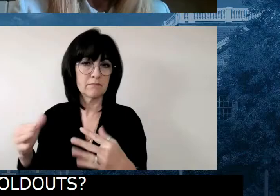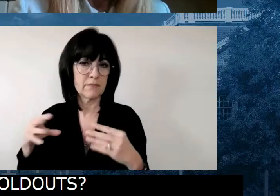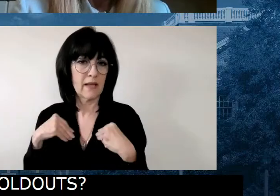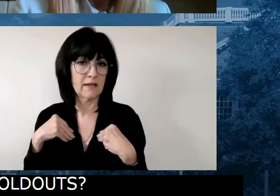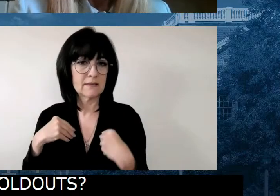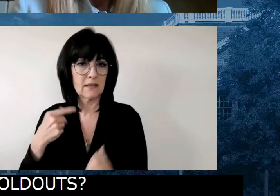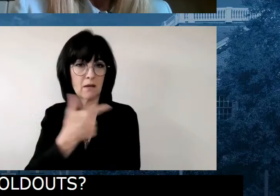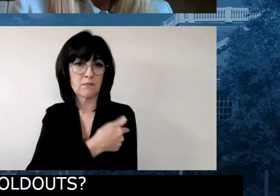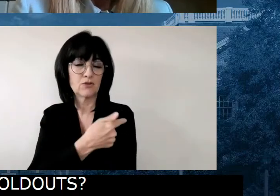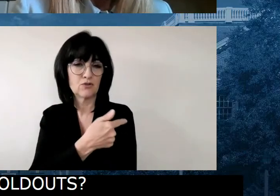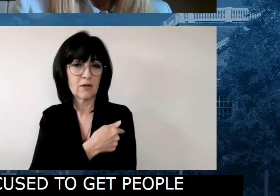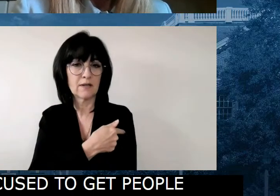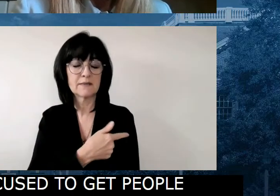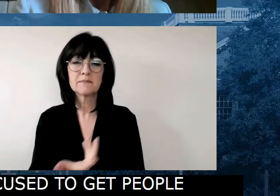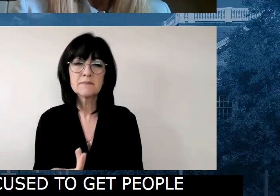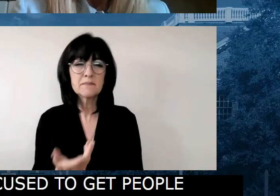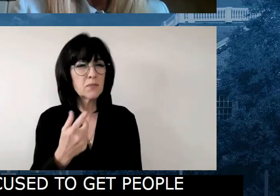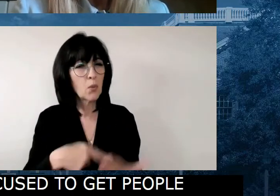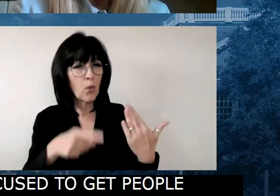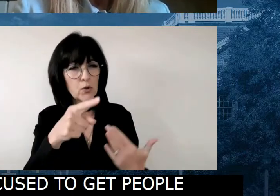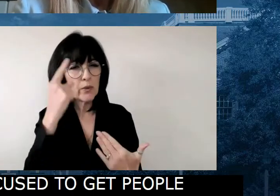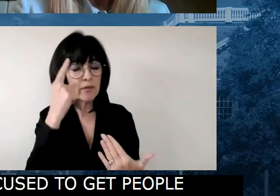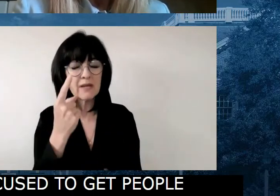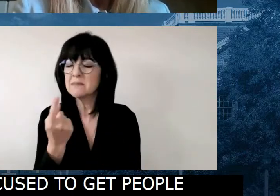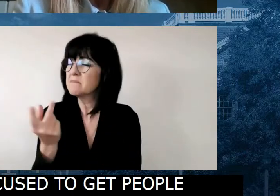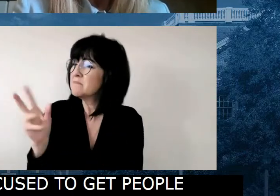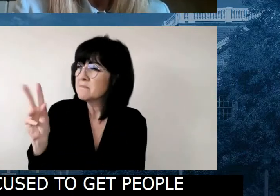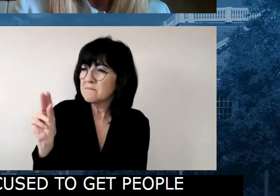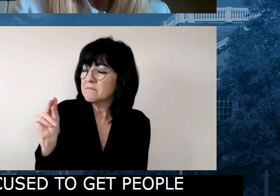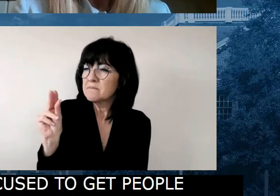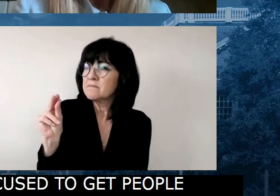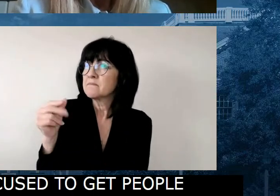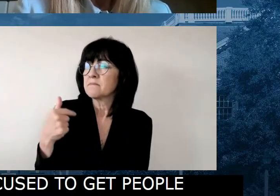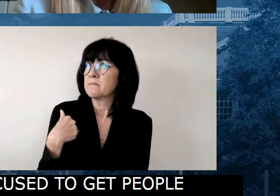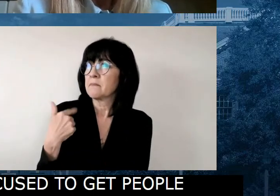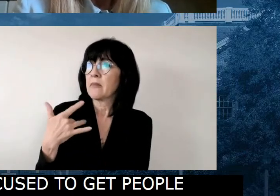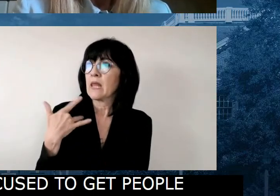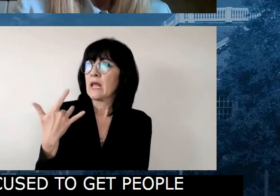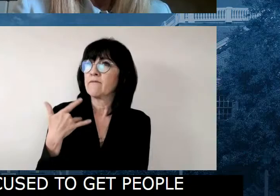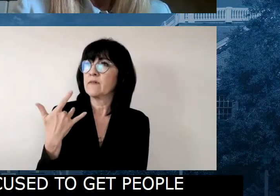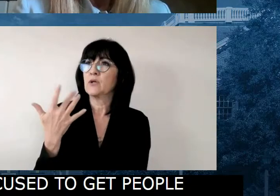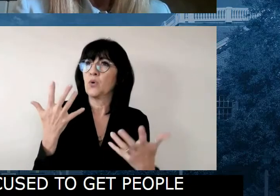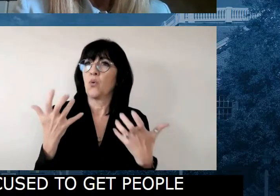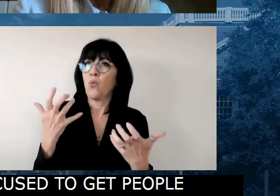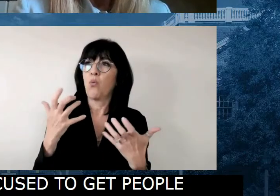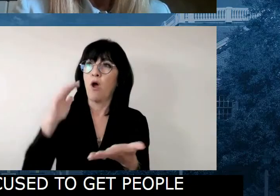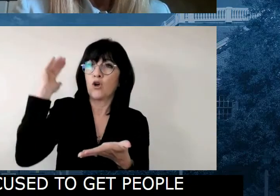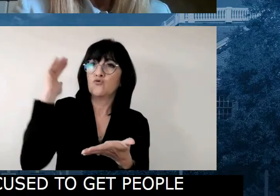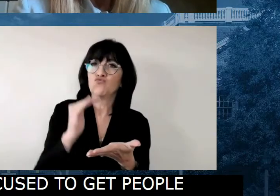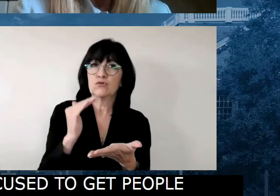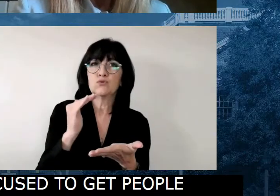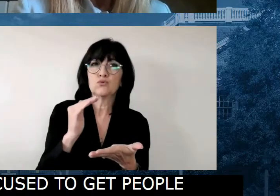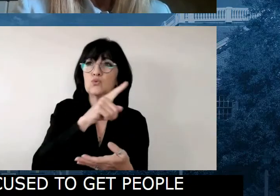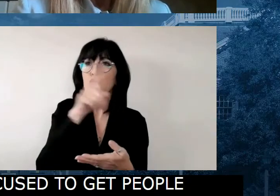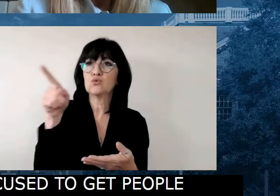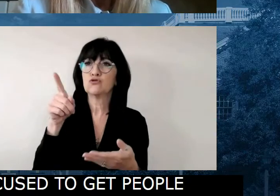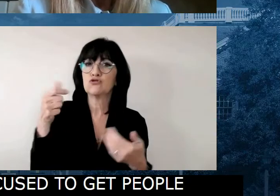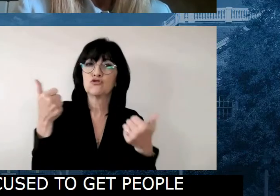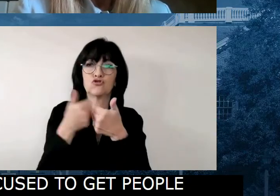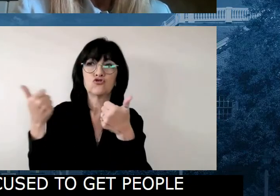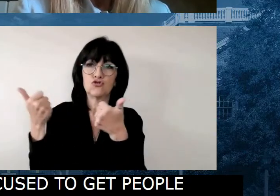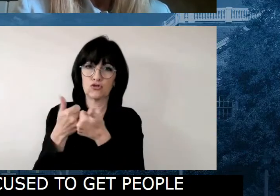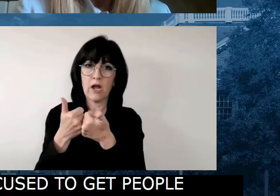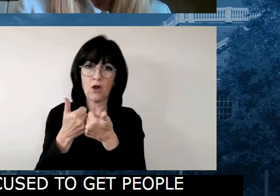businesses back online and reduce some of the real challenges that people are